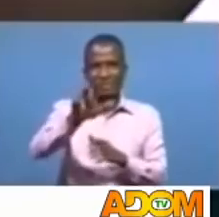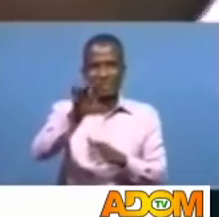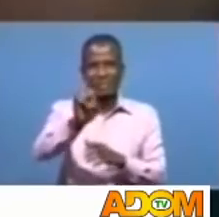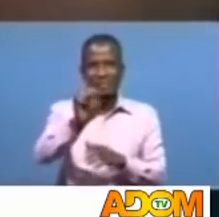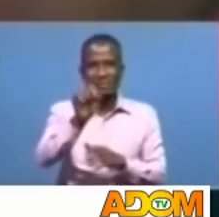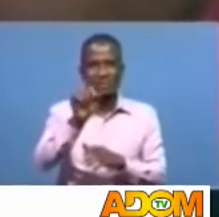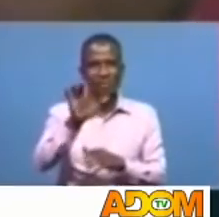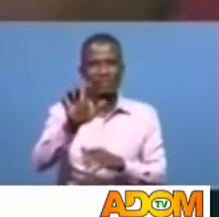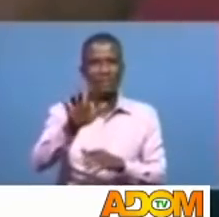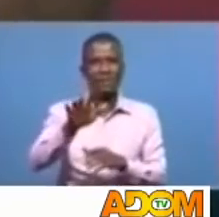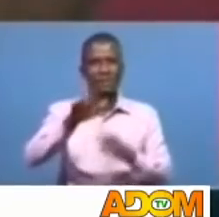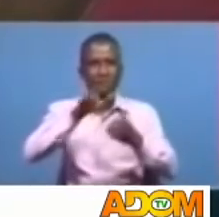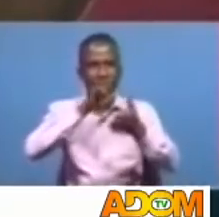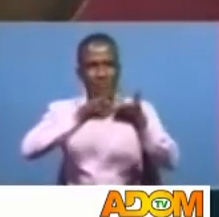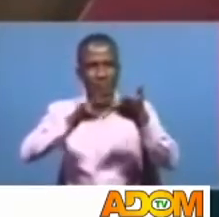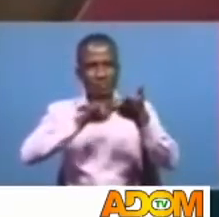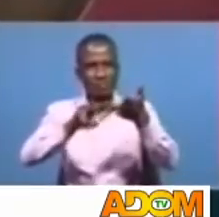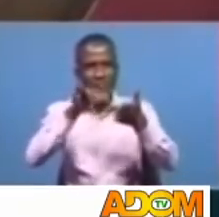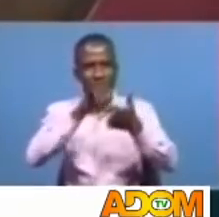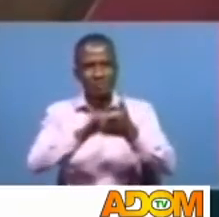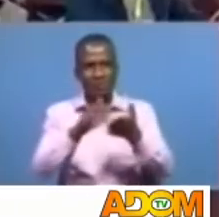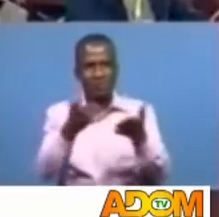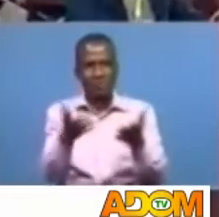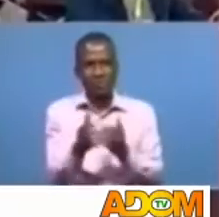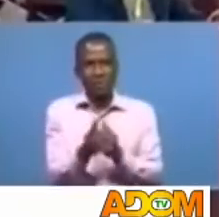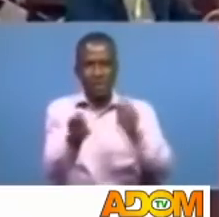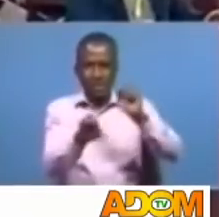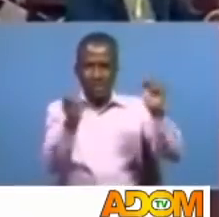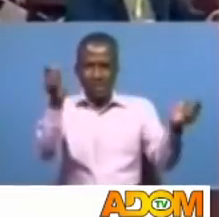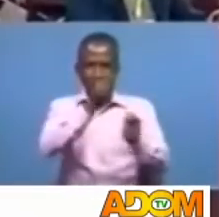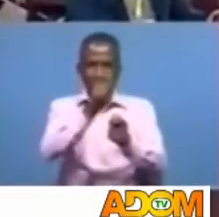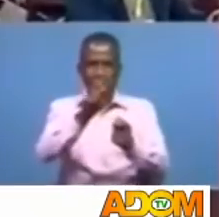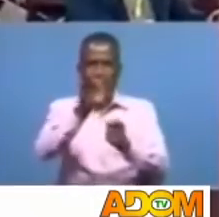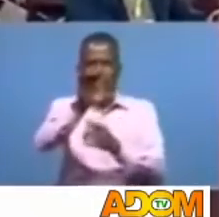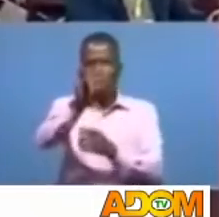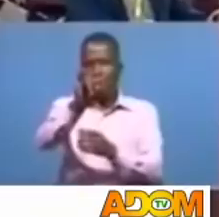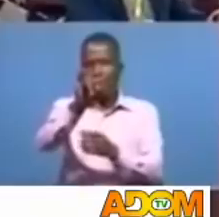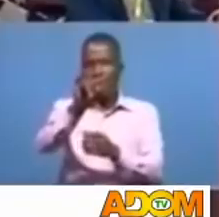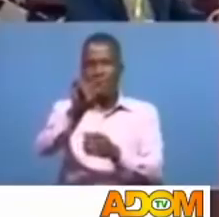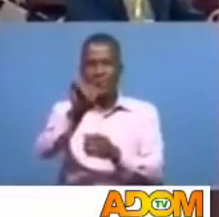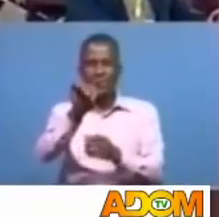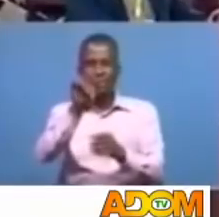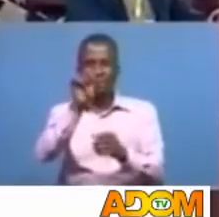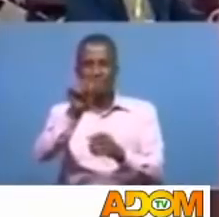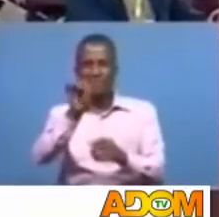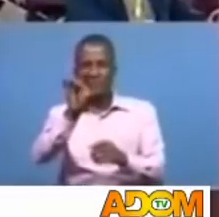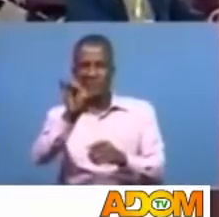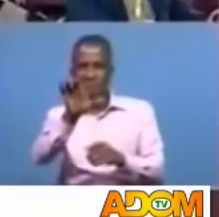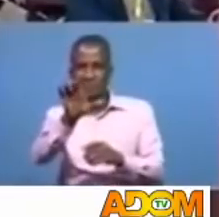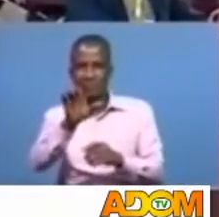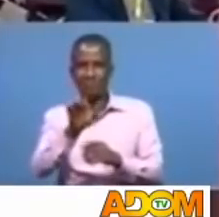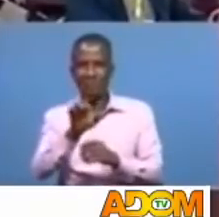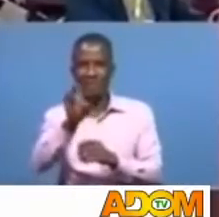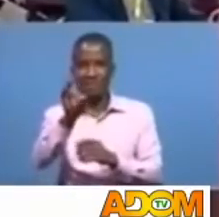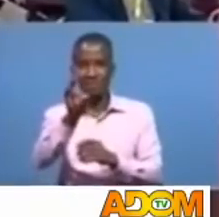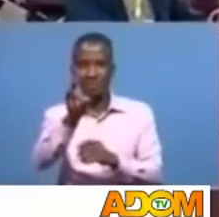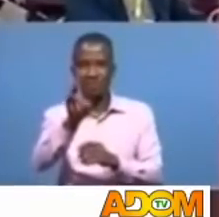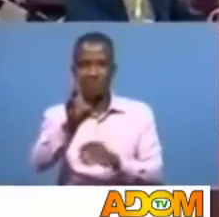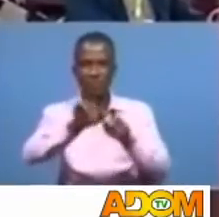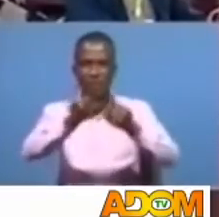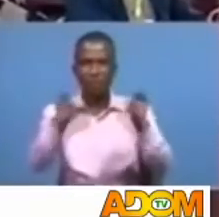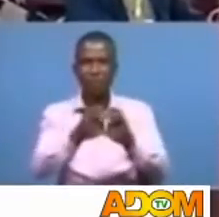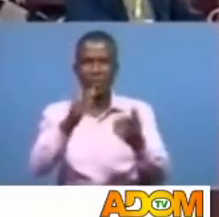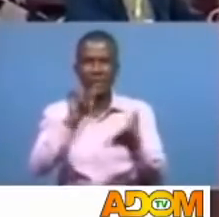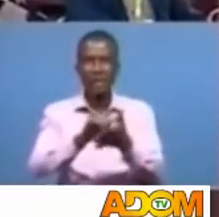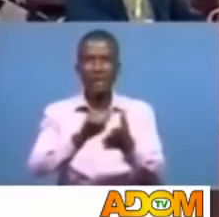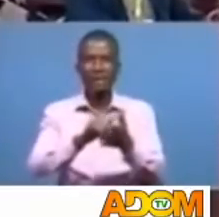38, 3E5. It reads as follows, that is, as amended by CR 87. If a party who has